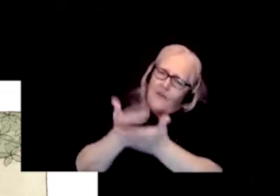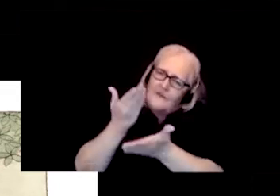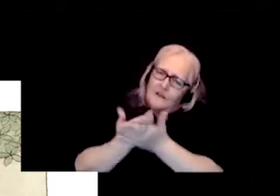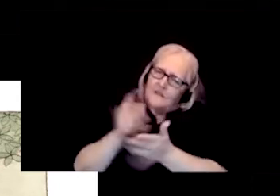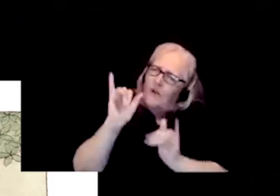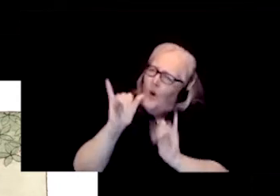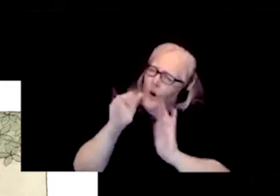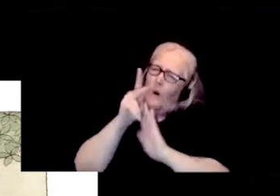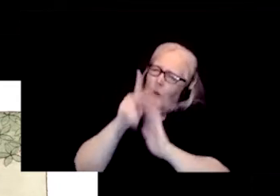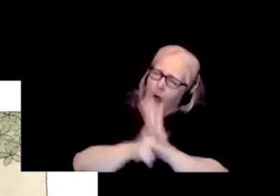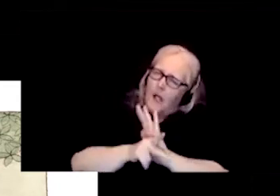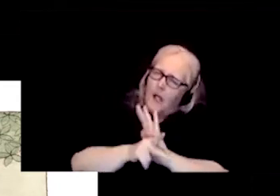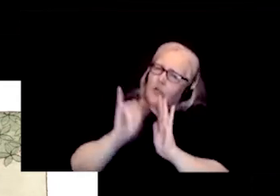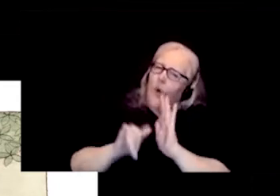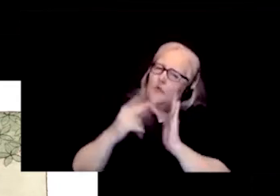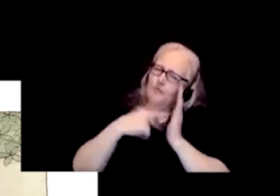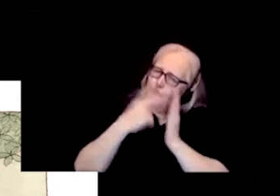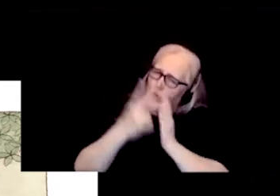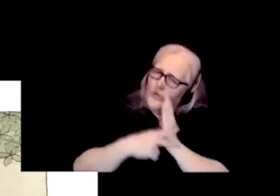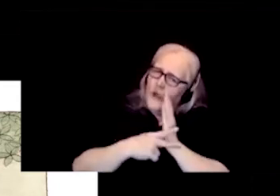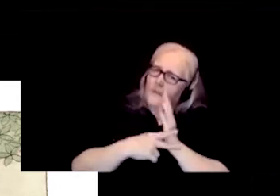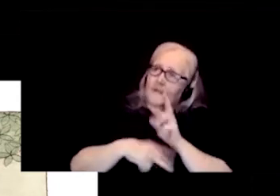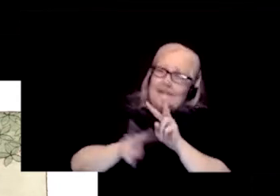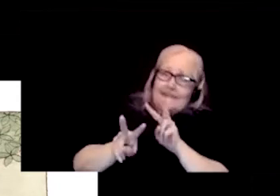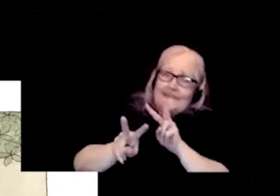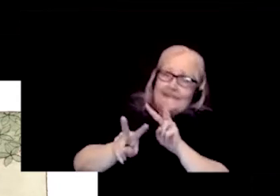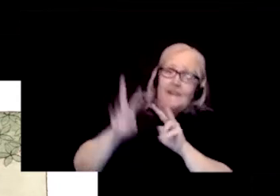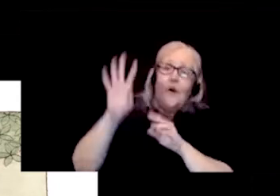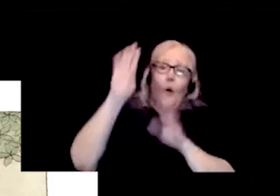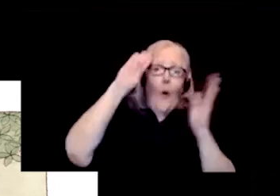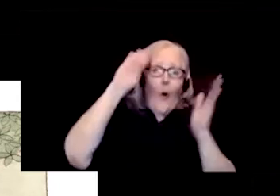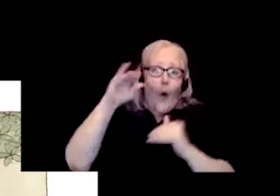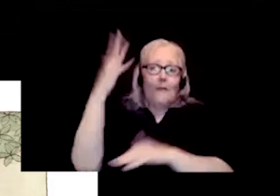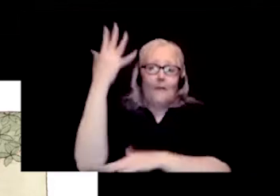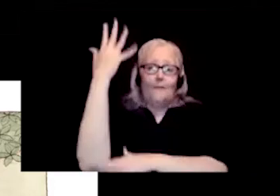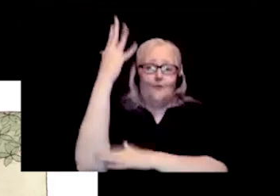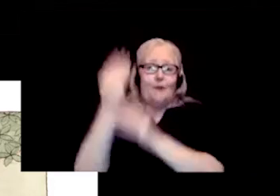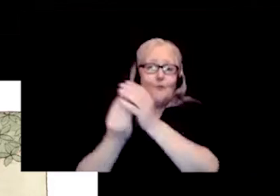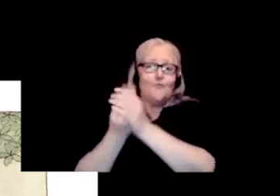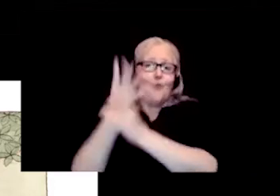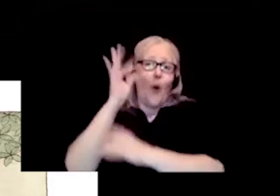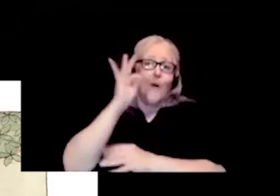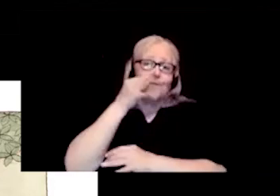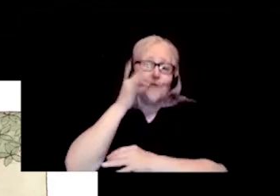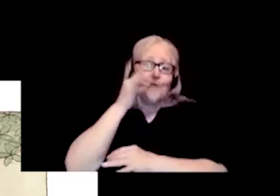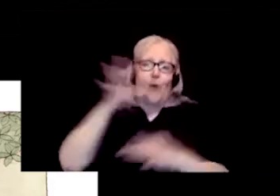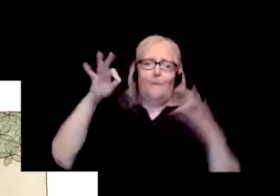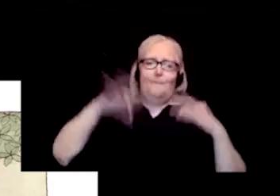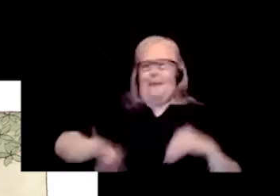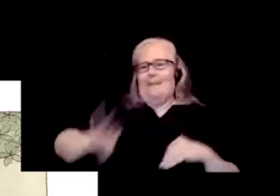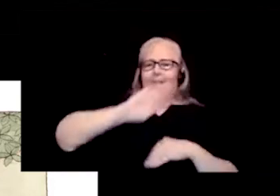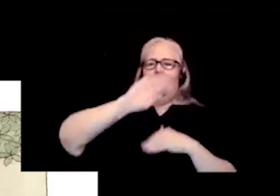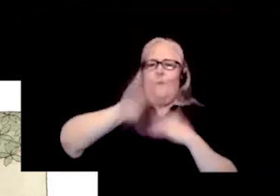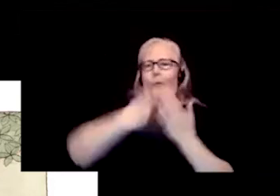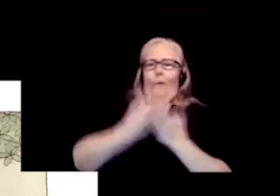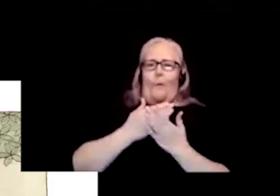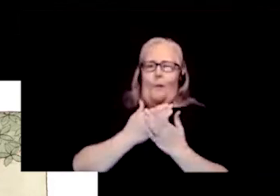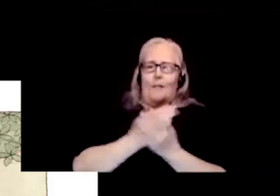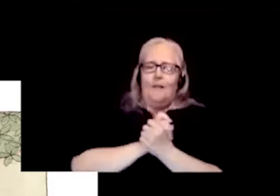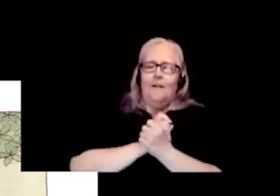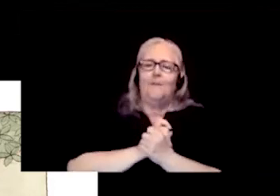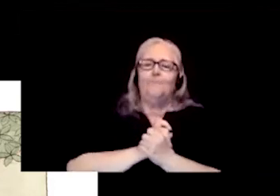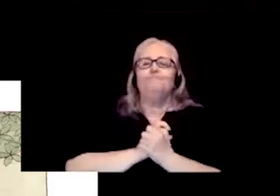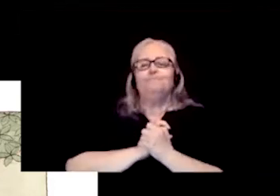practices with the hope that the tree would provide fruit that would benefit all of society. However, the reality